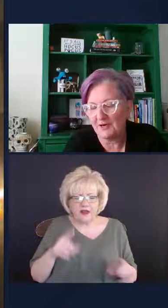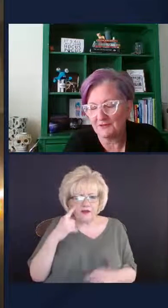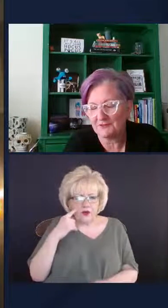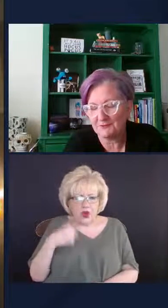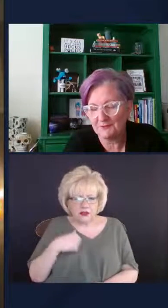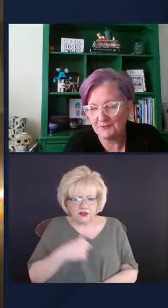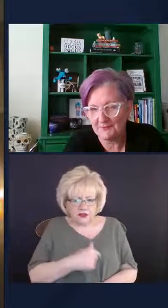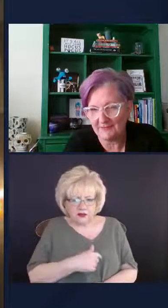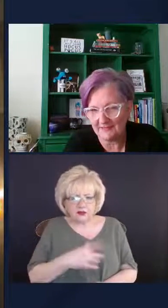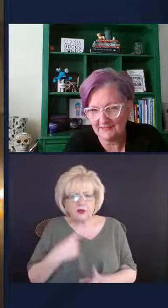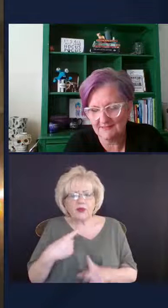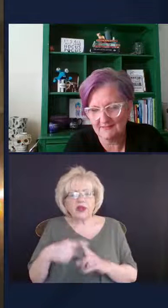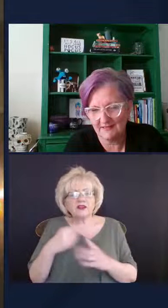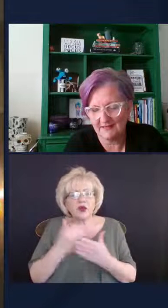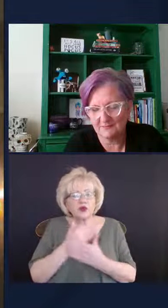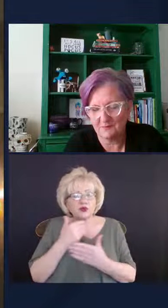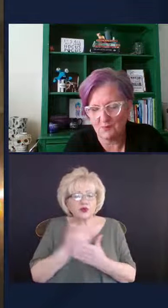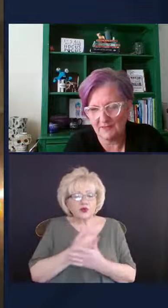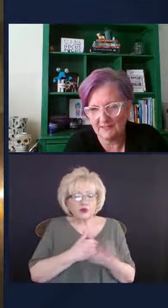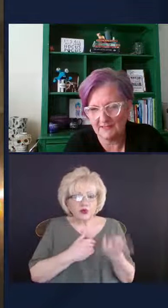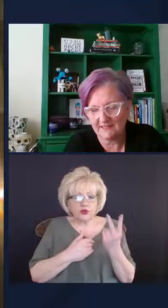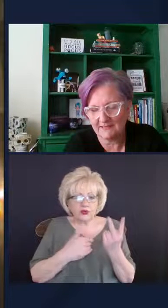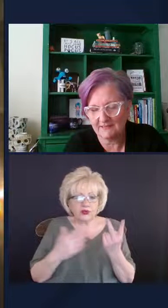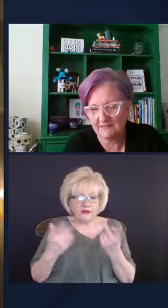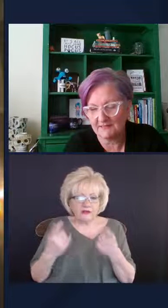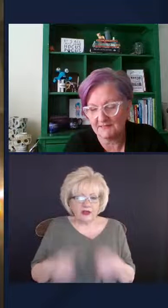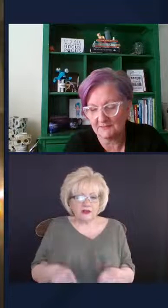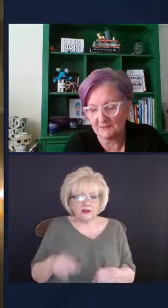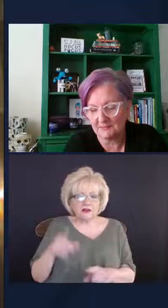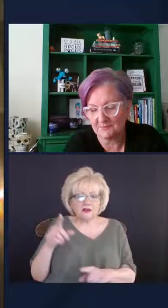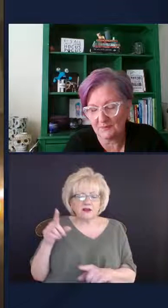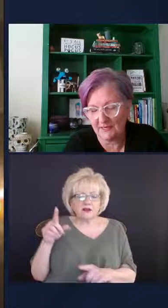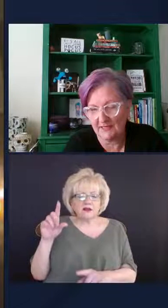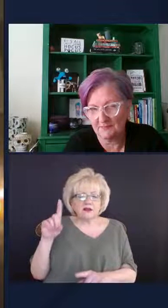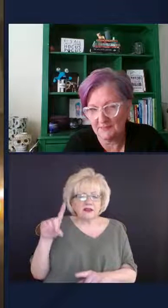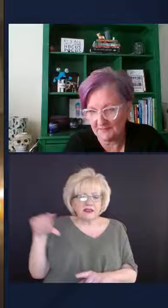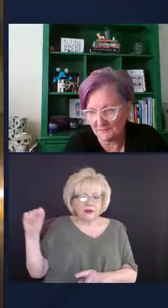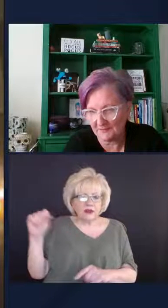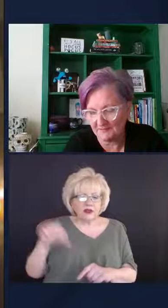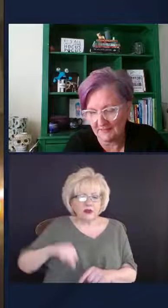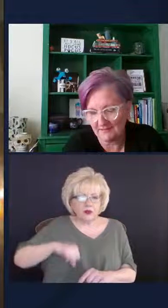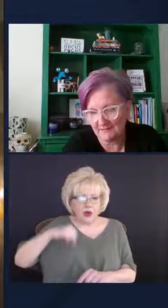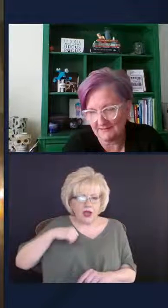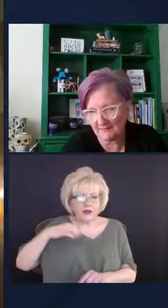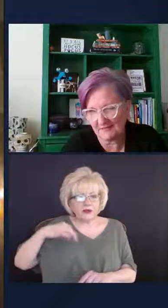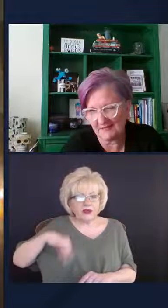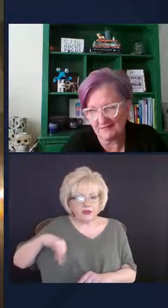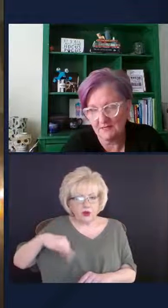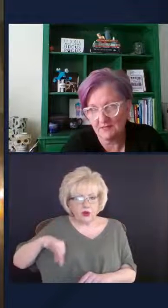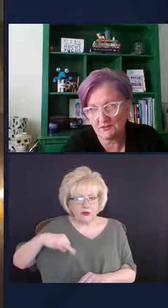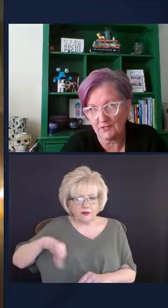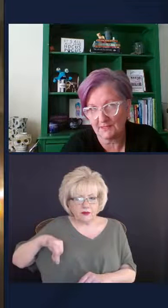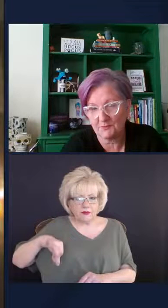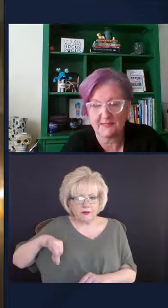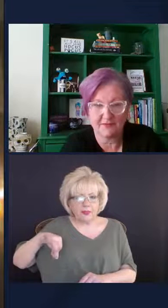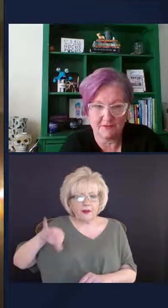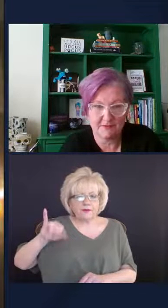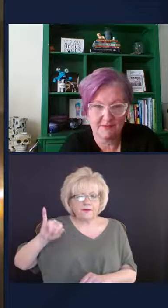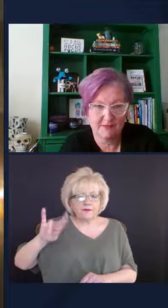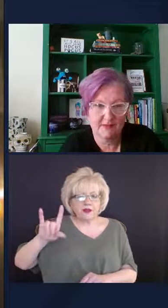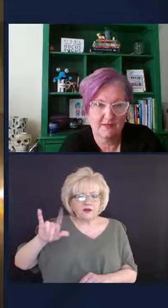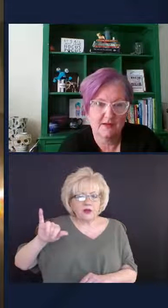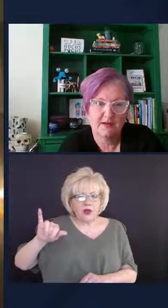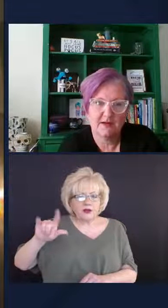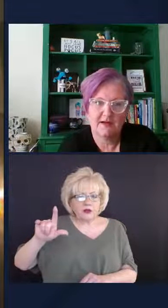also our two new events. One in the Disability Pride Pittsburgh event that's happening July